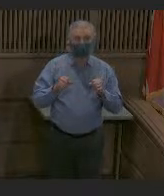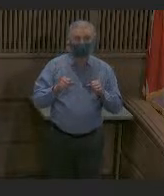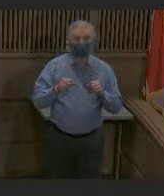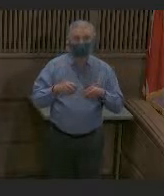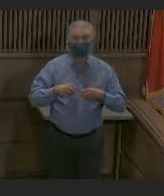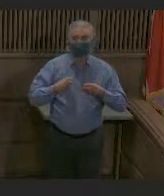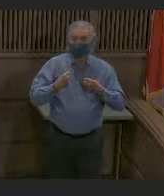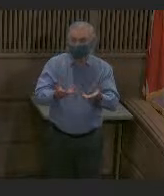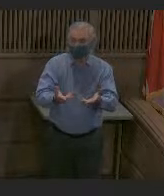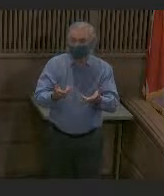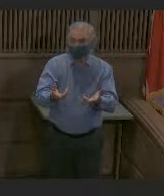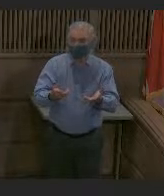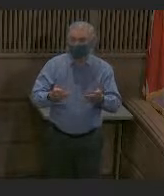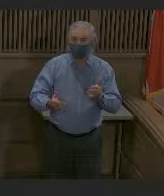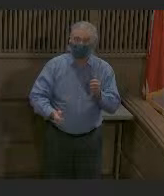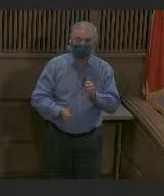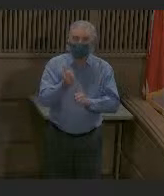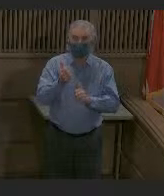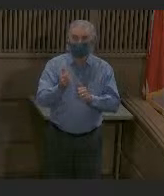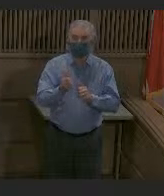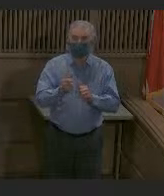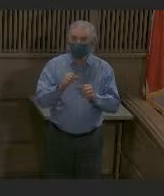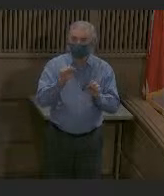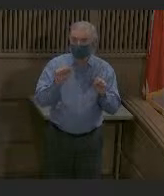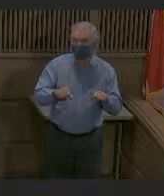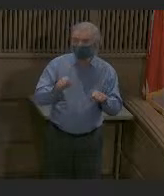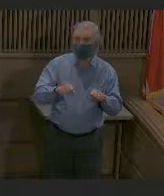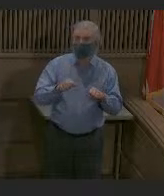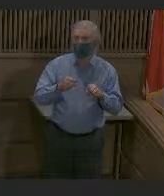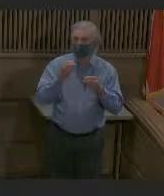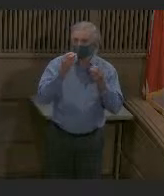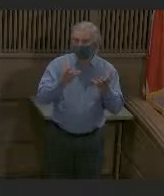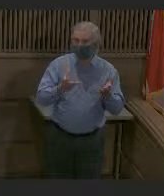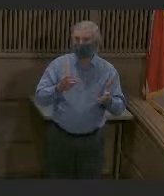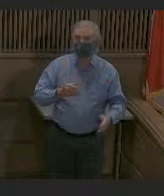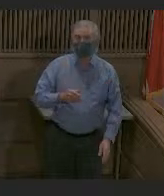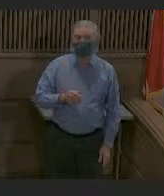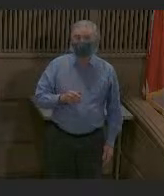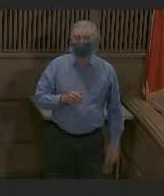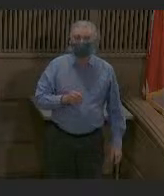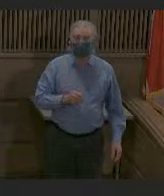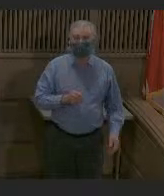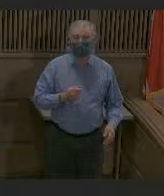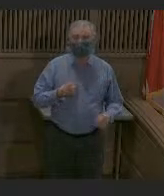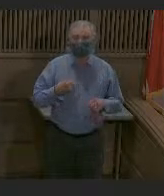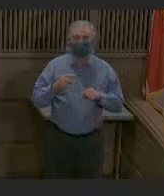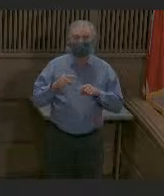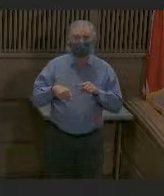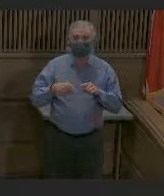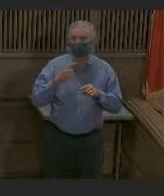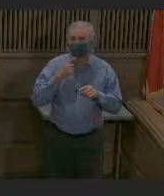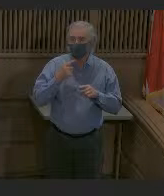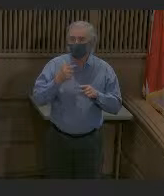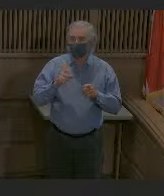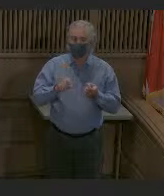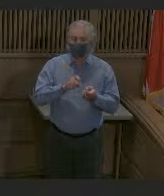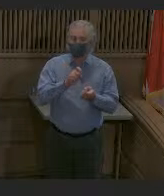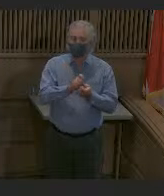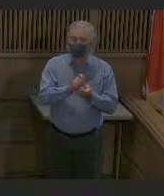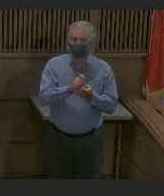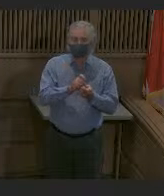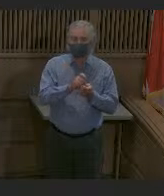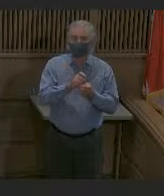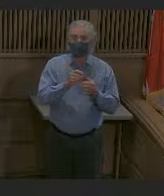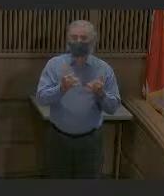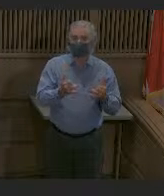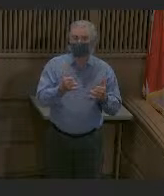give you the best up-to-date information possible. I can't say right now that this is a